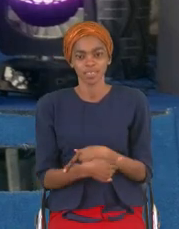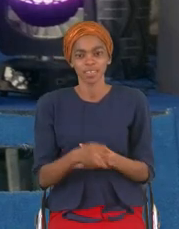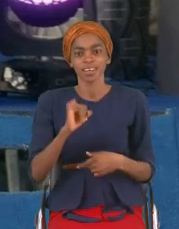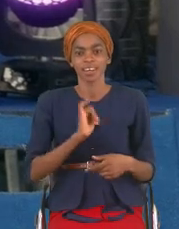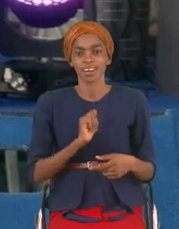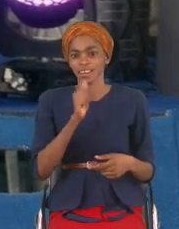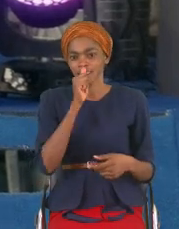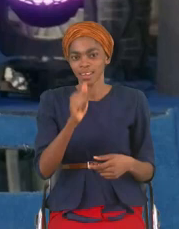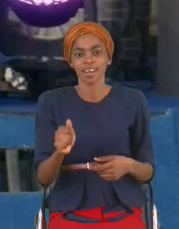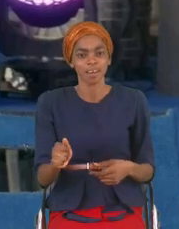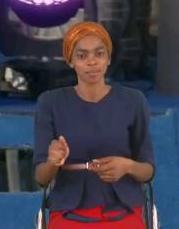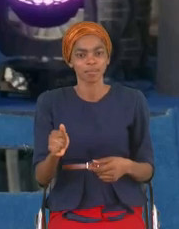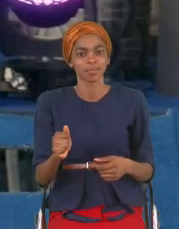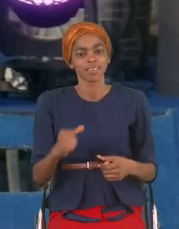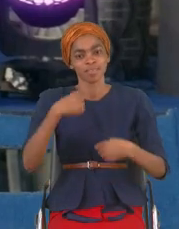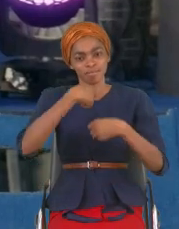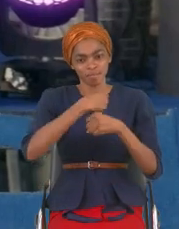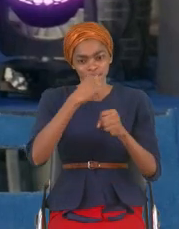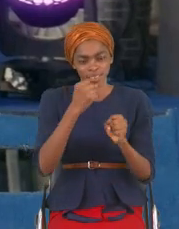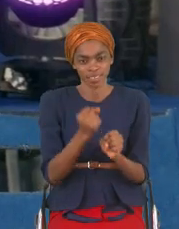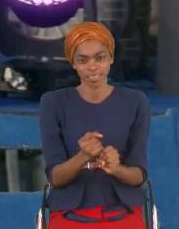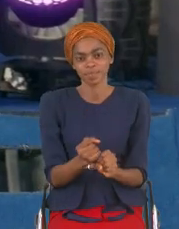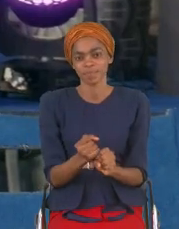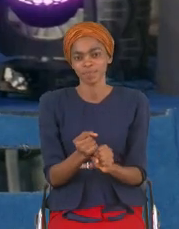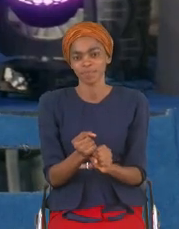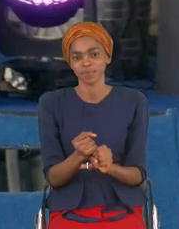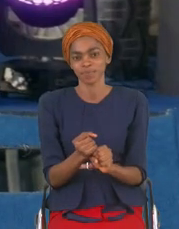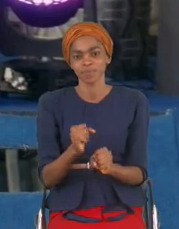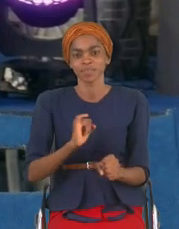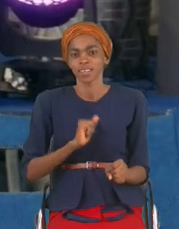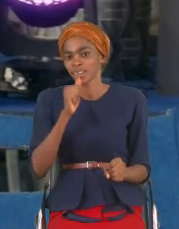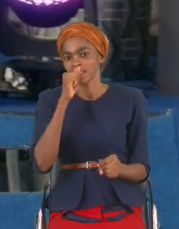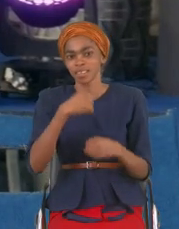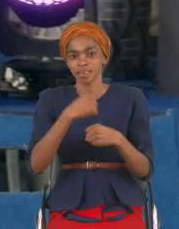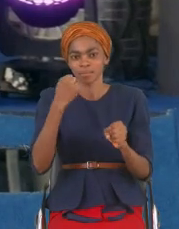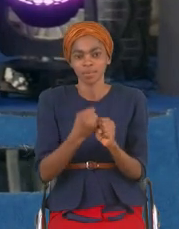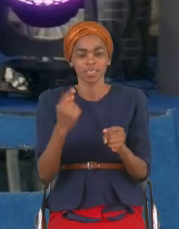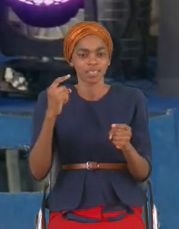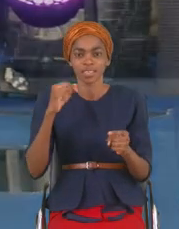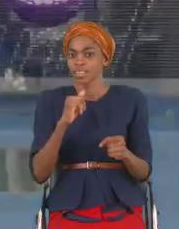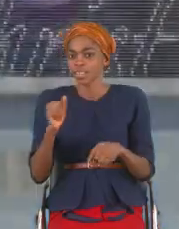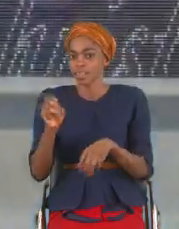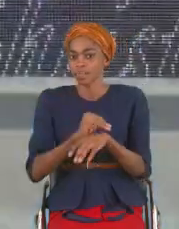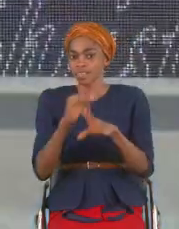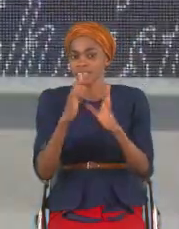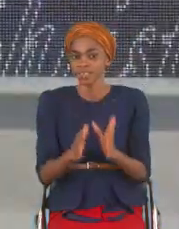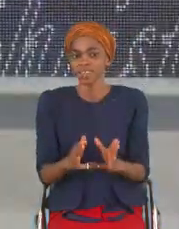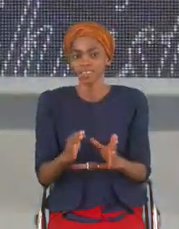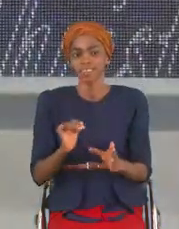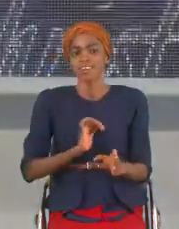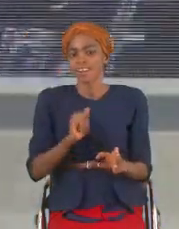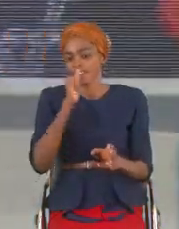I am made. I am made a minister. I am